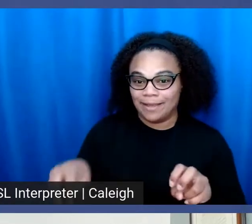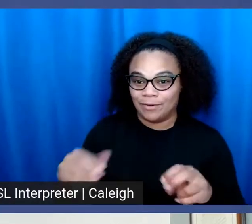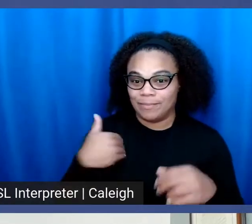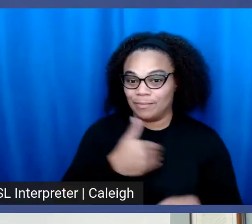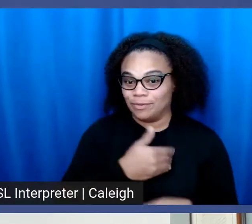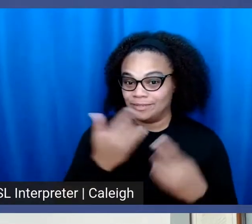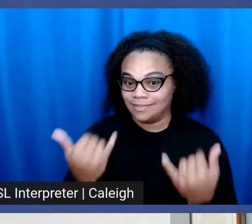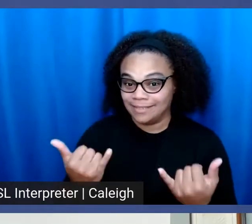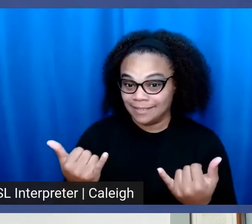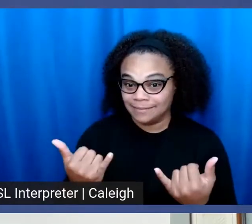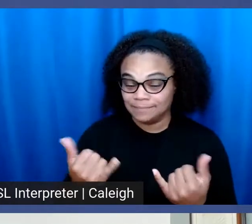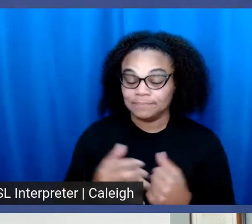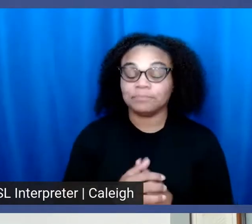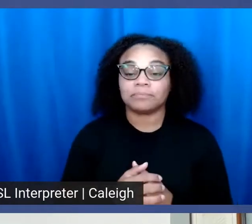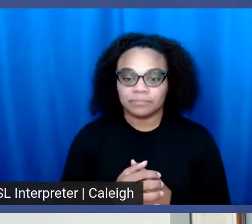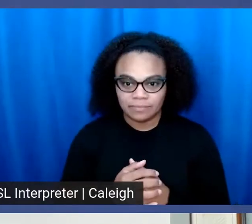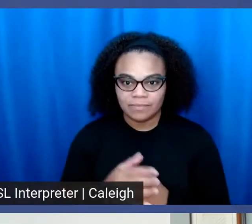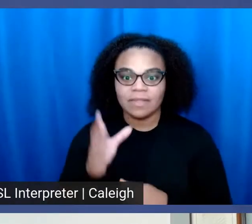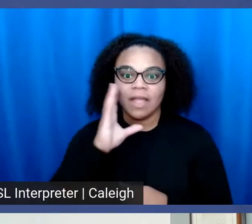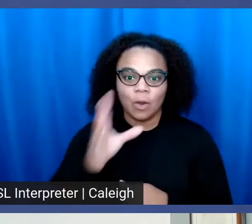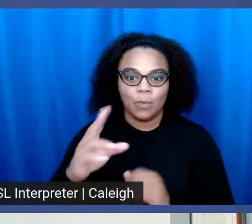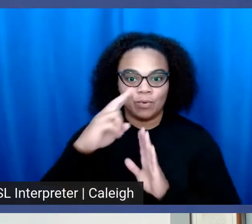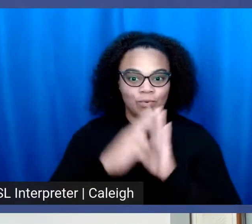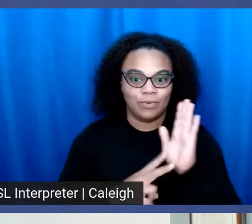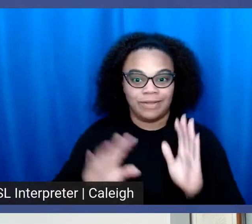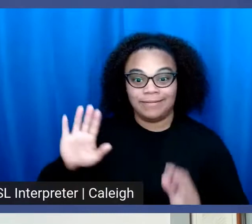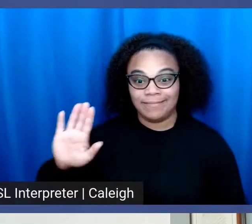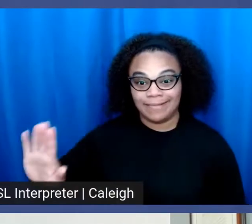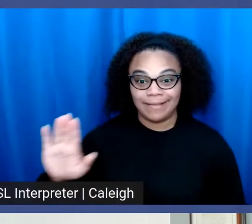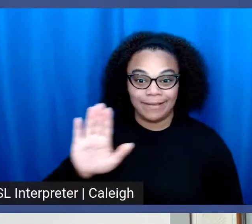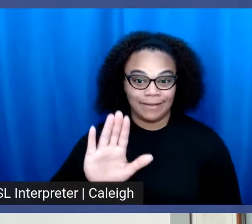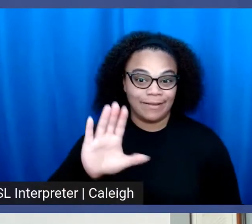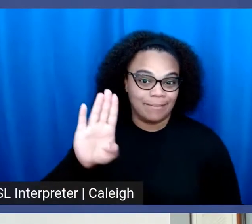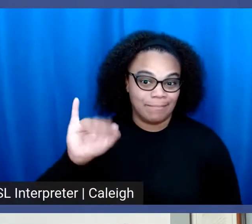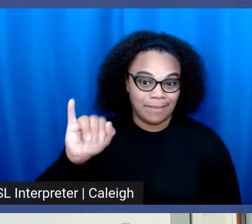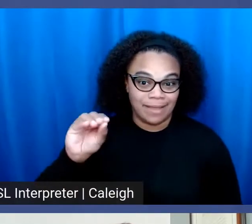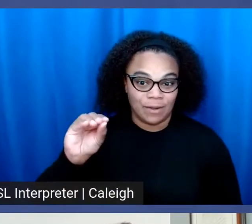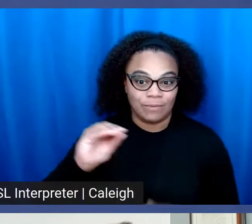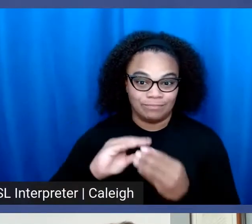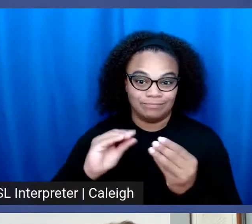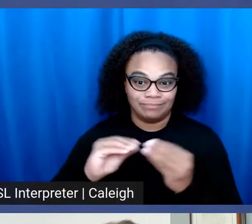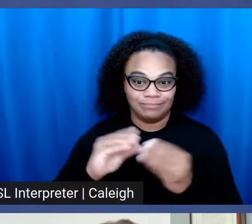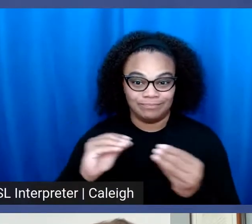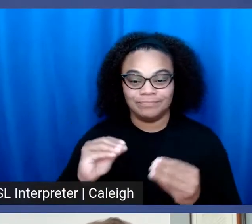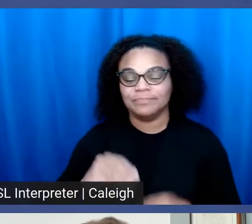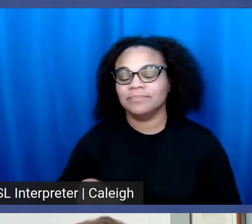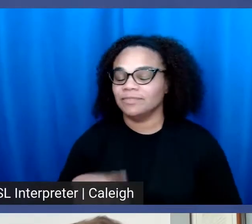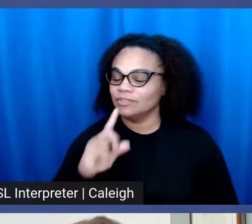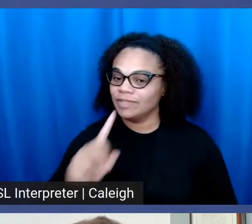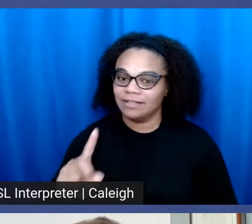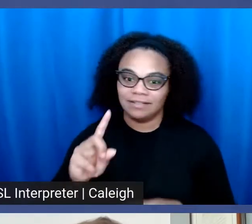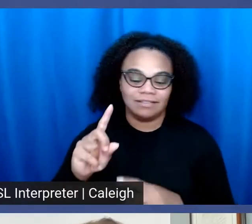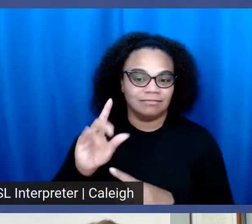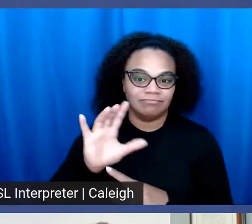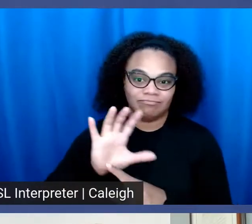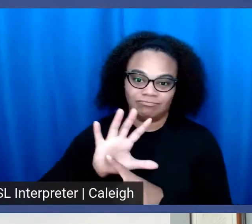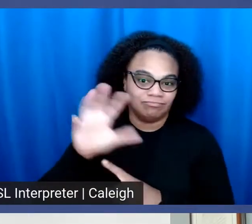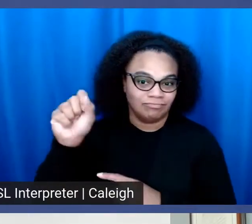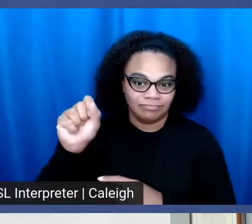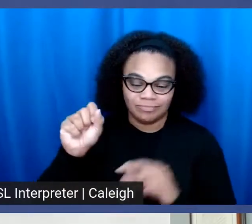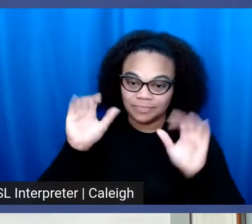and I'm actually going to read their bios because they're so phenomenal. I don't want to